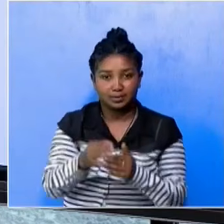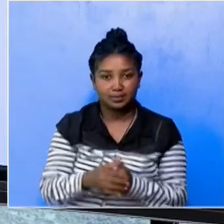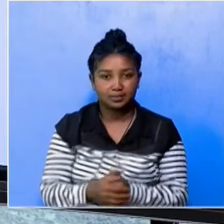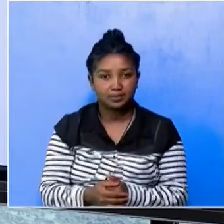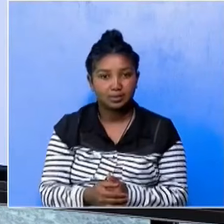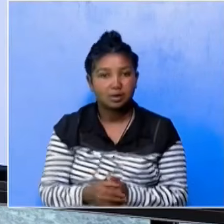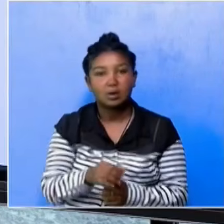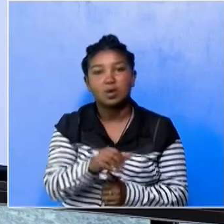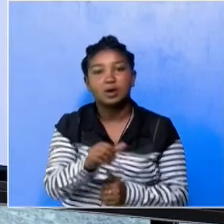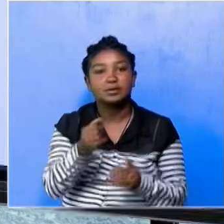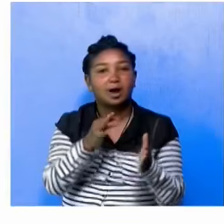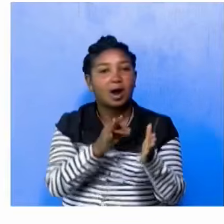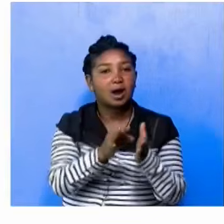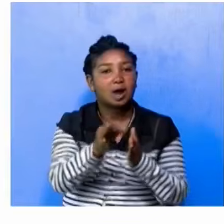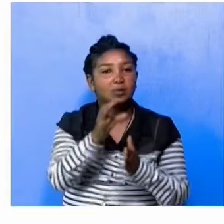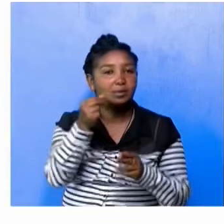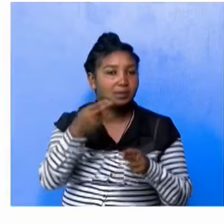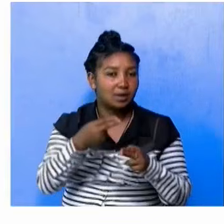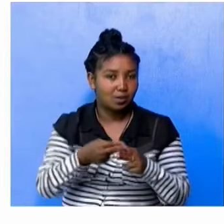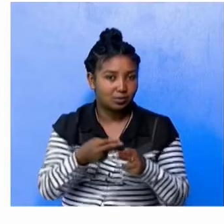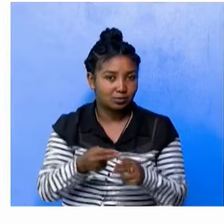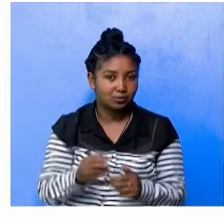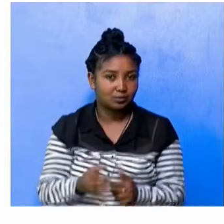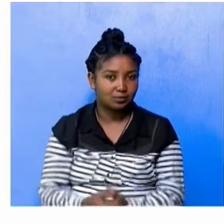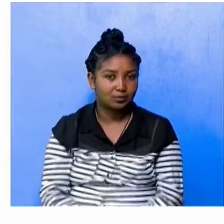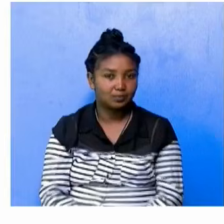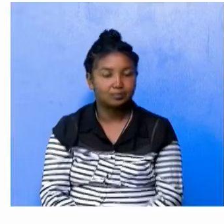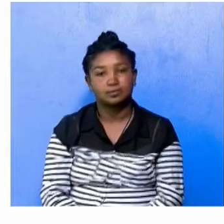And what about uncountable noun?